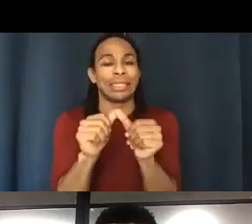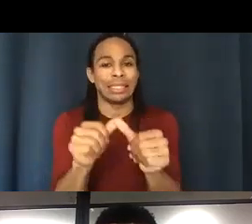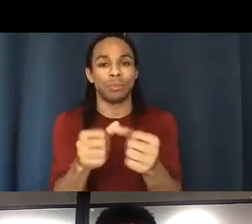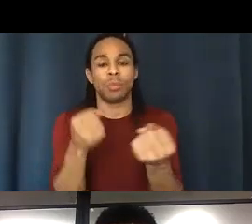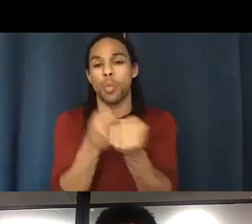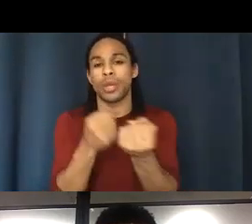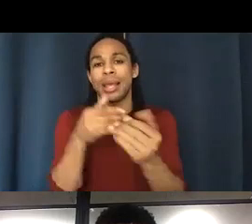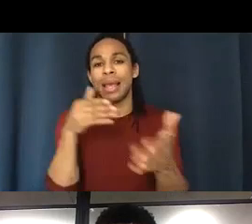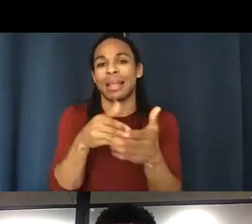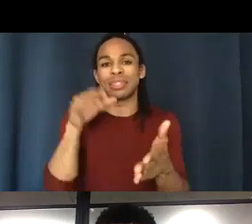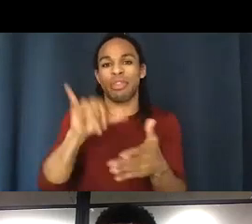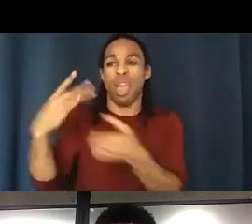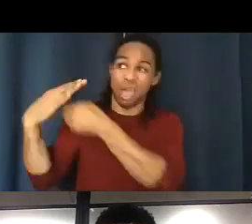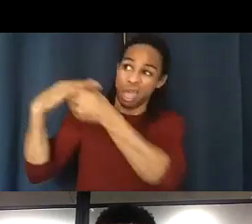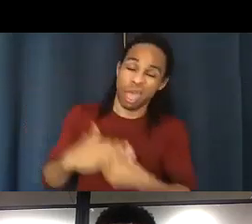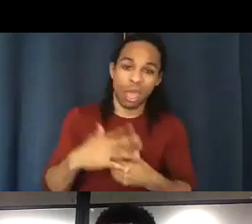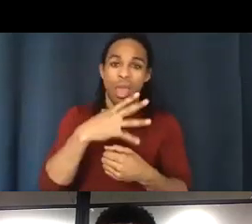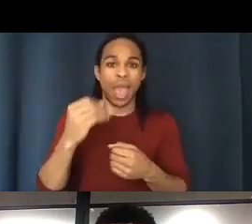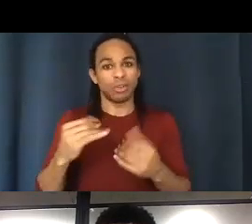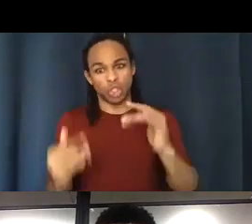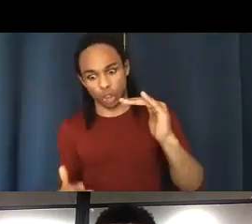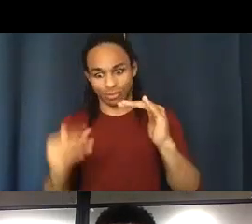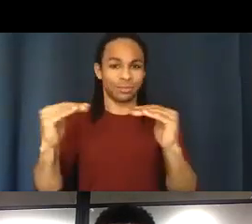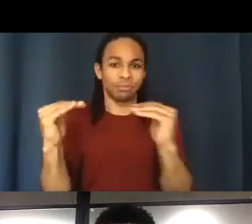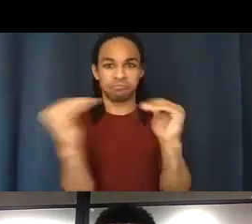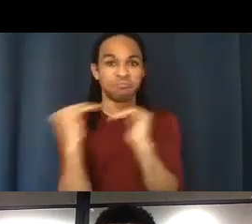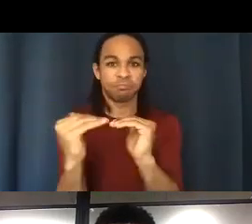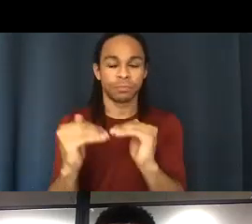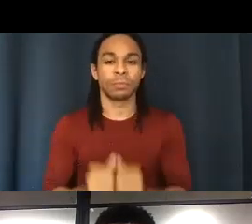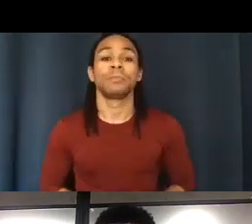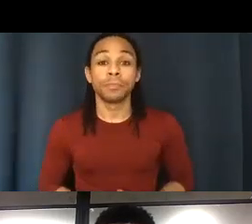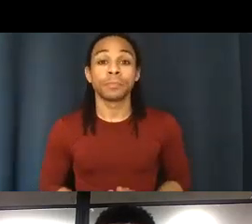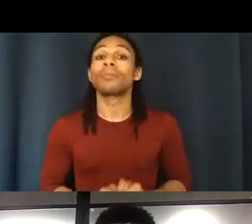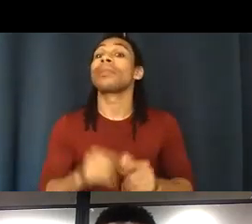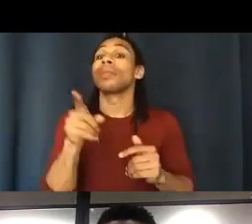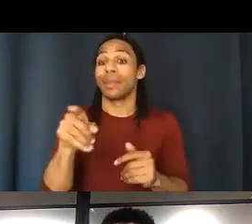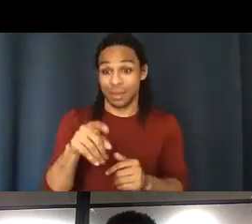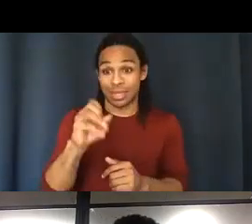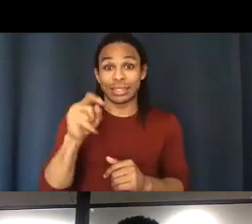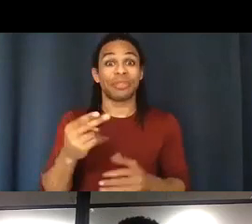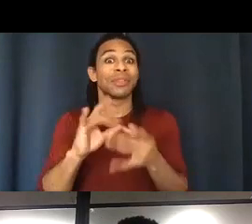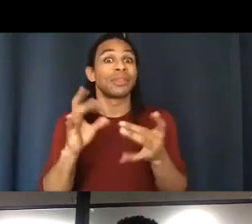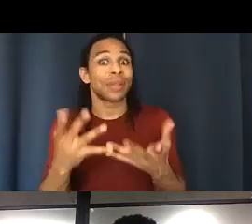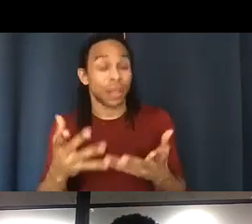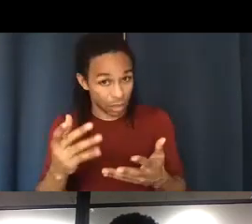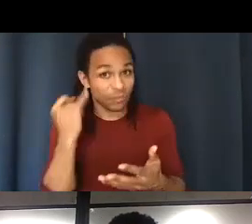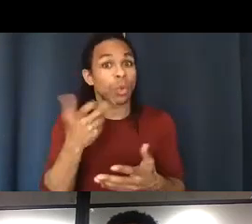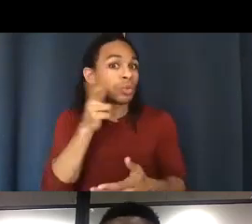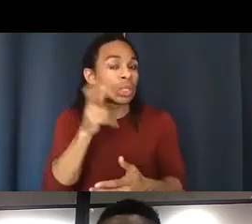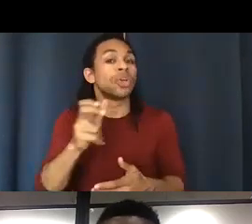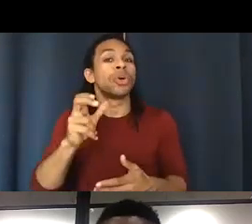Just a reminder that if you want to hear the audio in English, click the interpretation button at the bottom of your screen and select